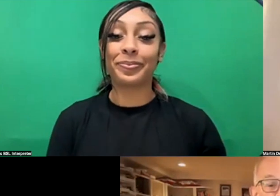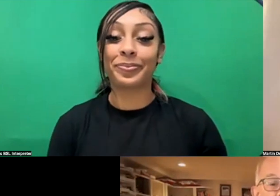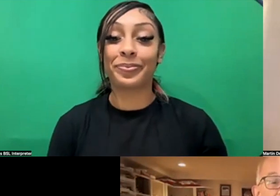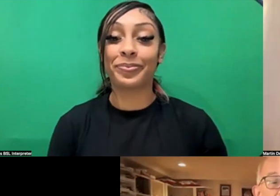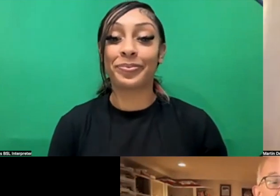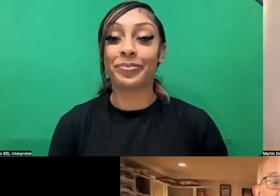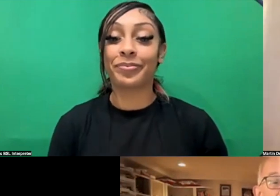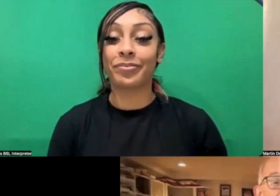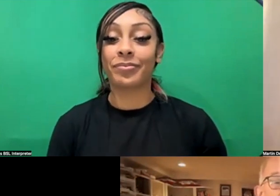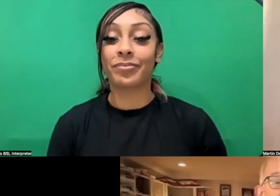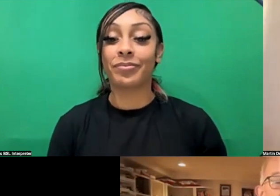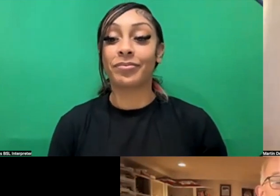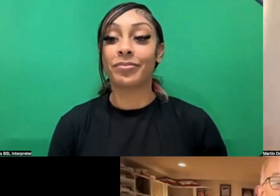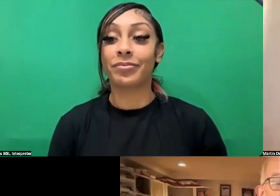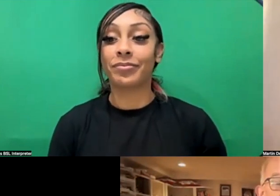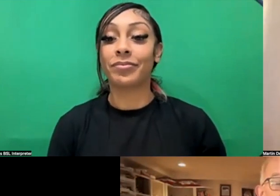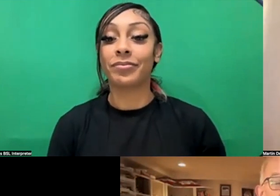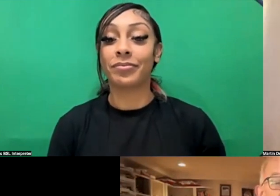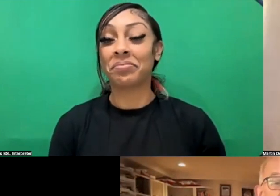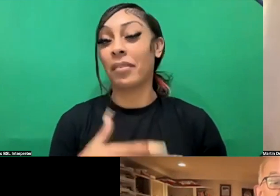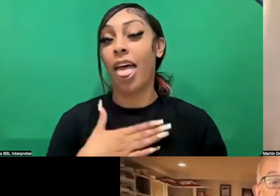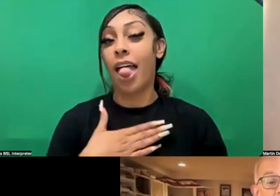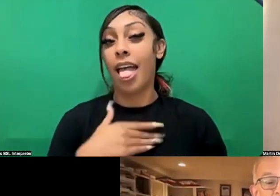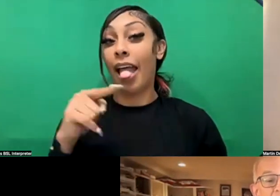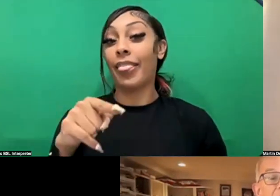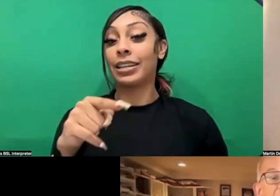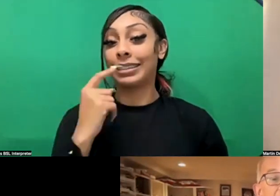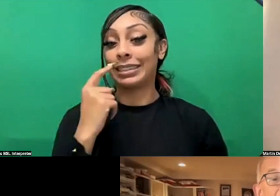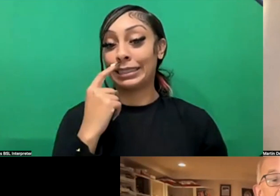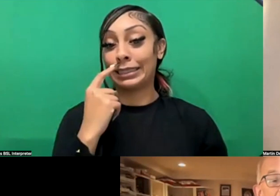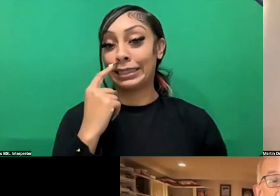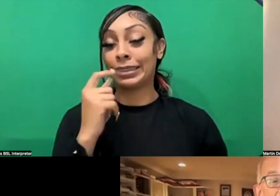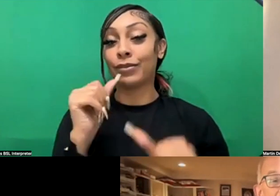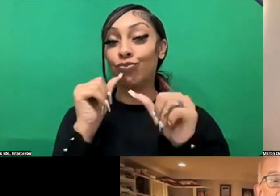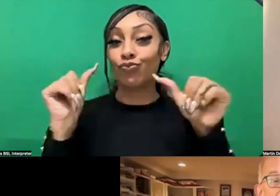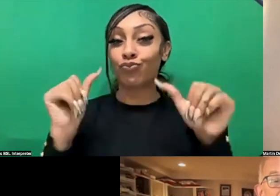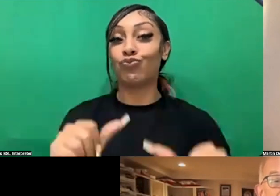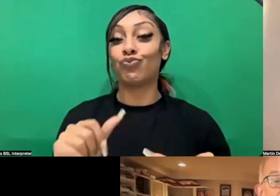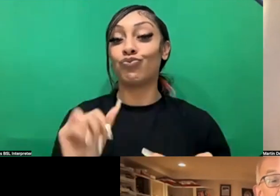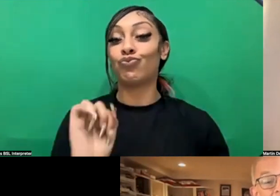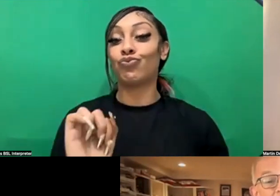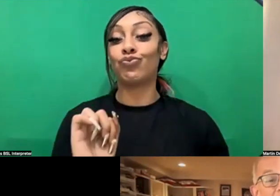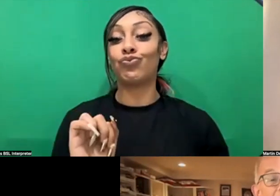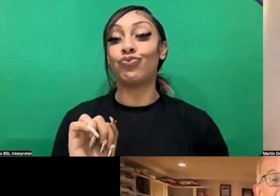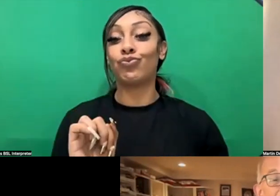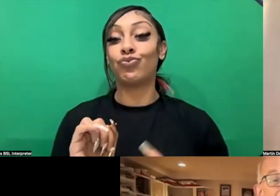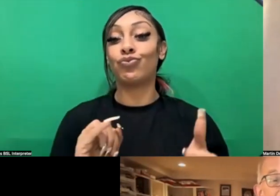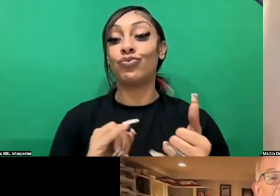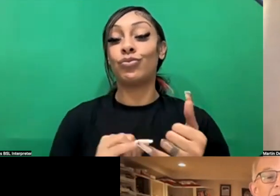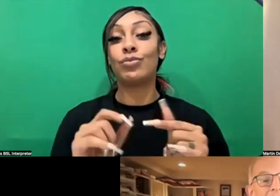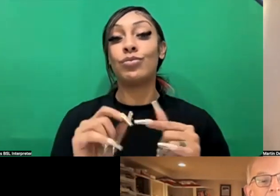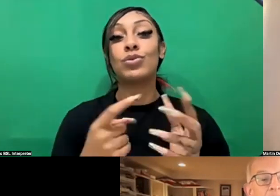Here's one that I like very much, which is the, I've always been a fan of the soprano sax.